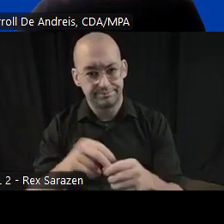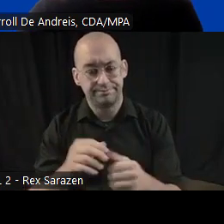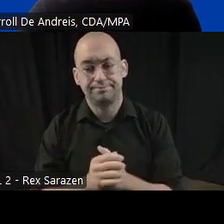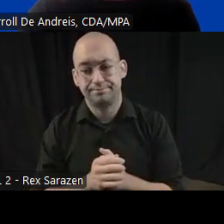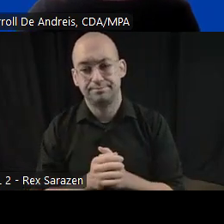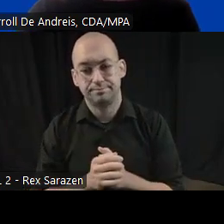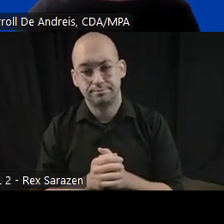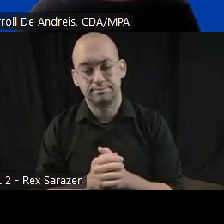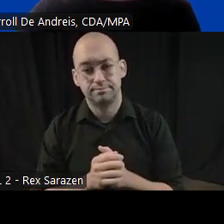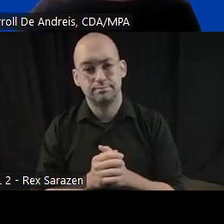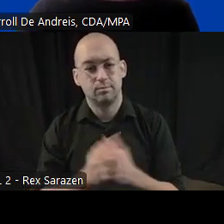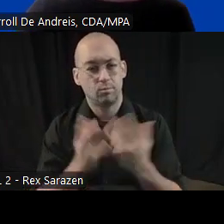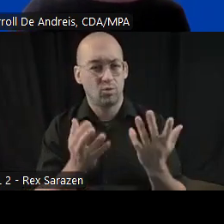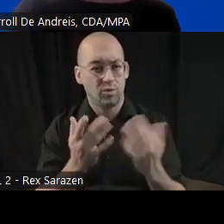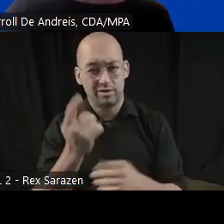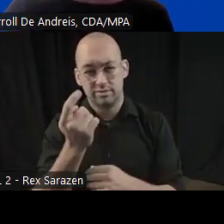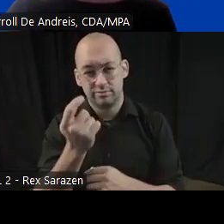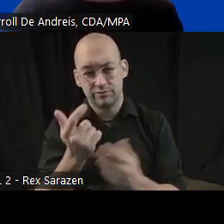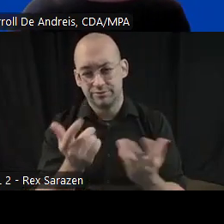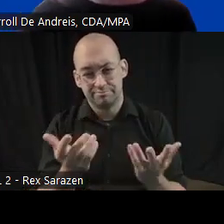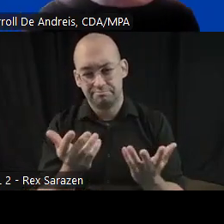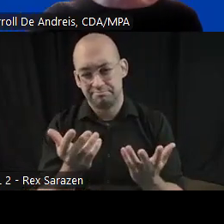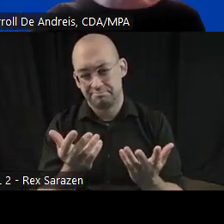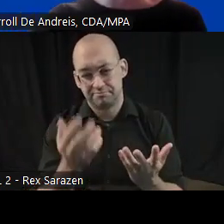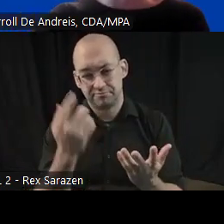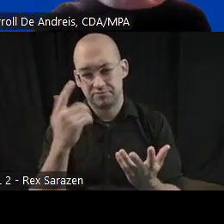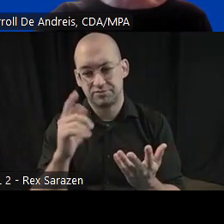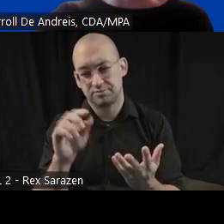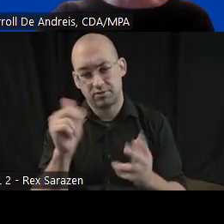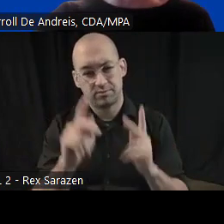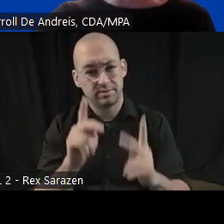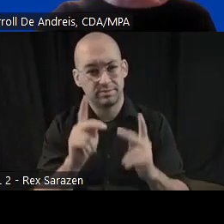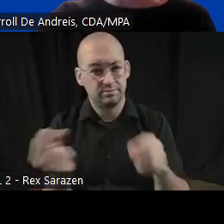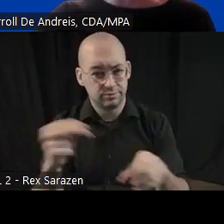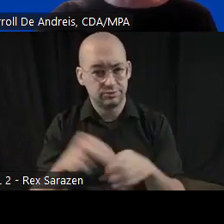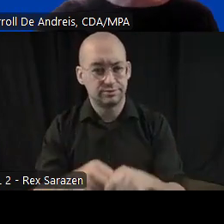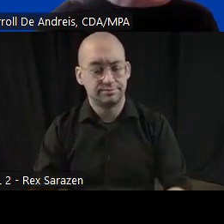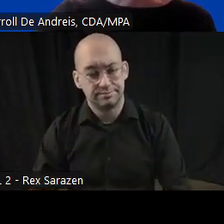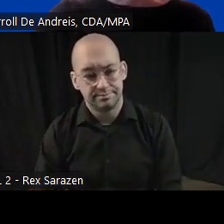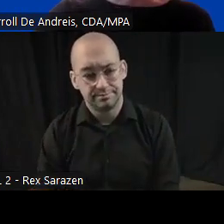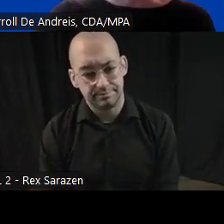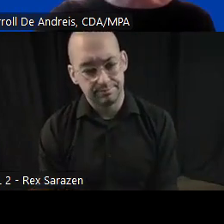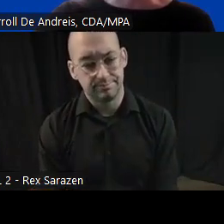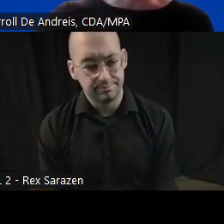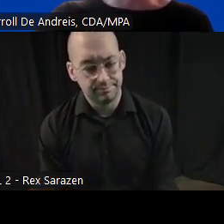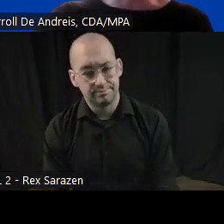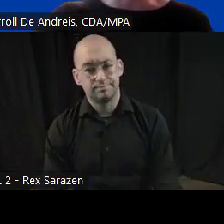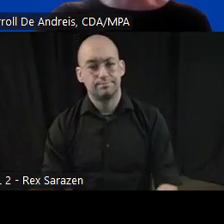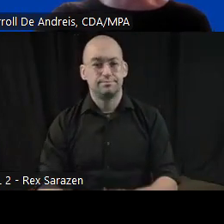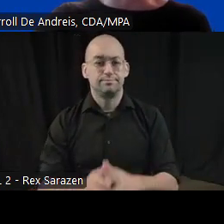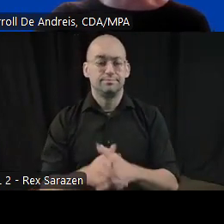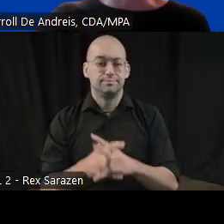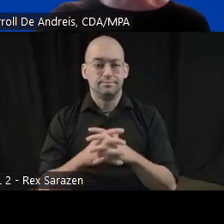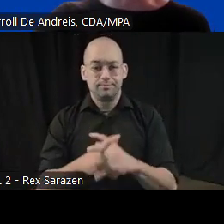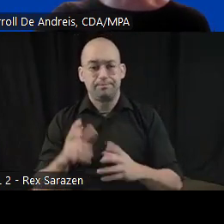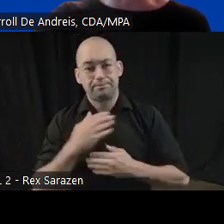We are going to wait just a couple of beats for our attendees to log on and get settled. And we do